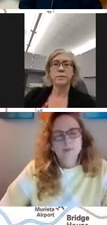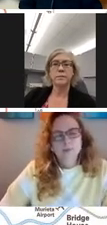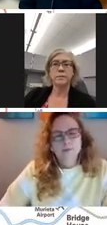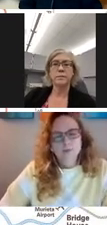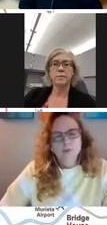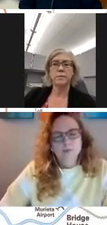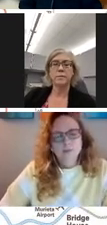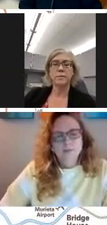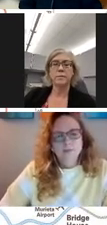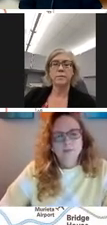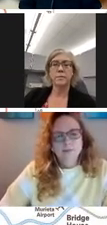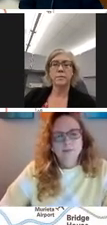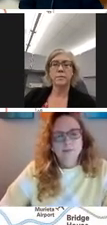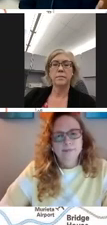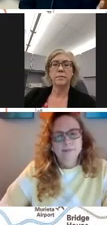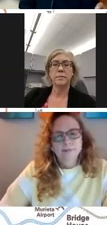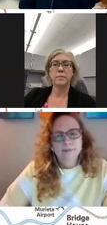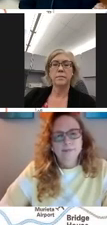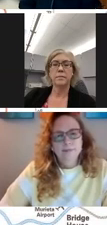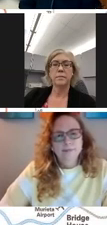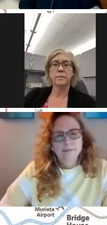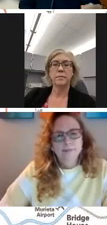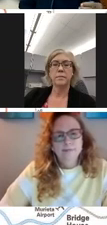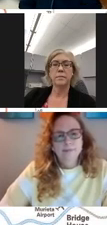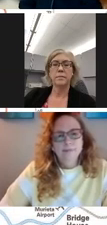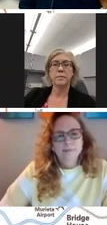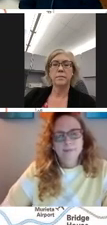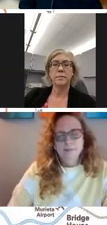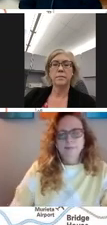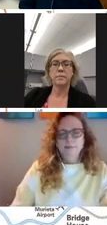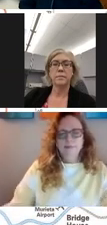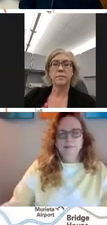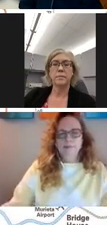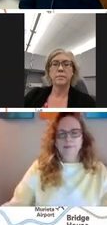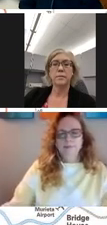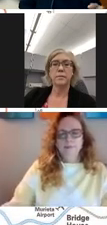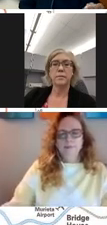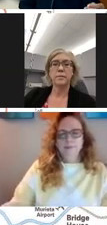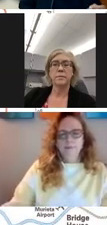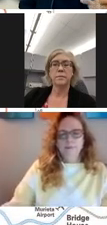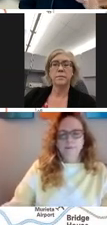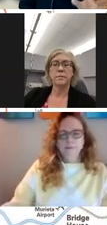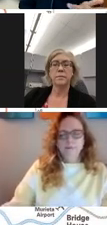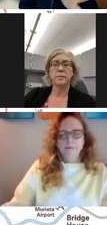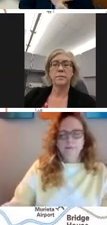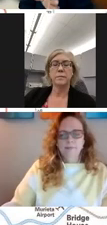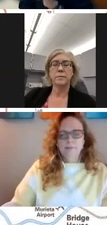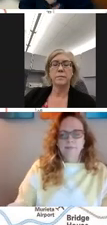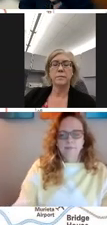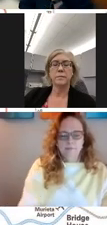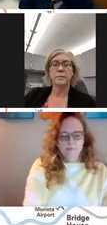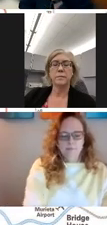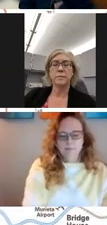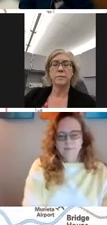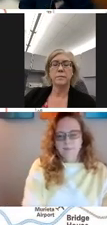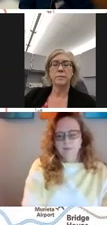she's making, there are adjustments she needs to make. And our coaches, once they start working with an individual, they kind of stay with that person